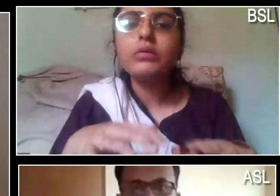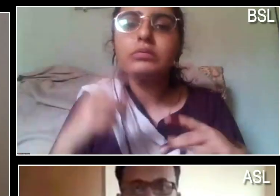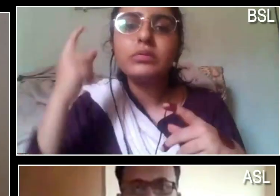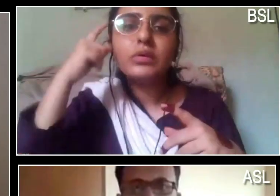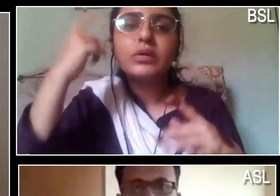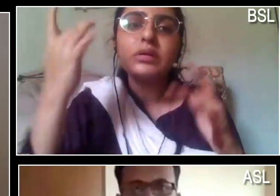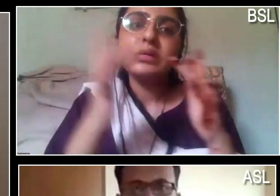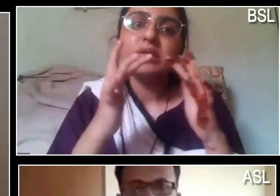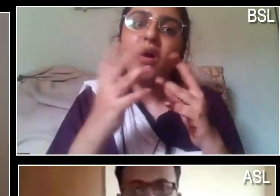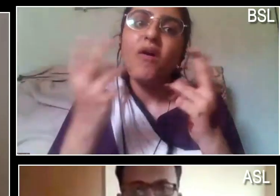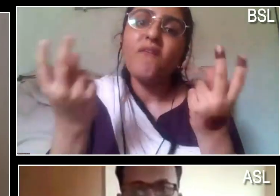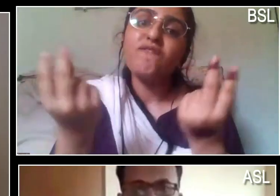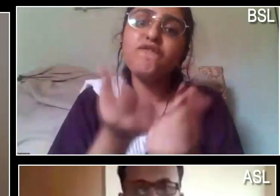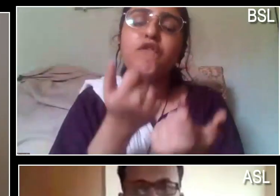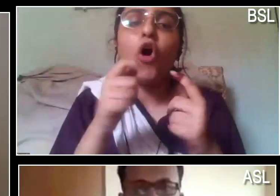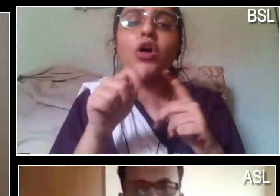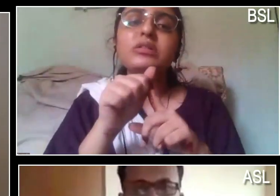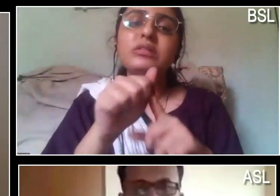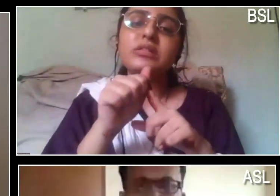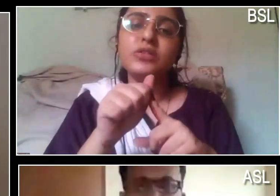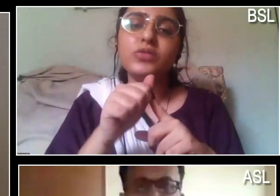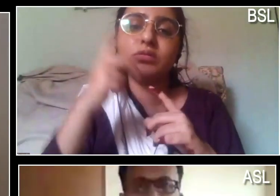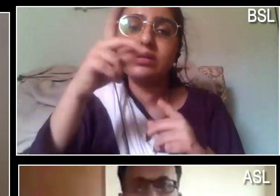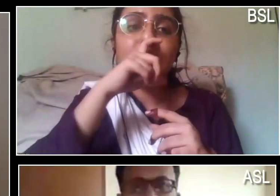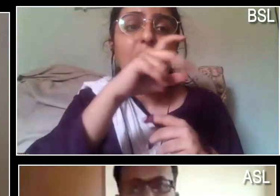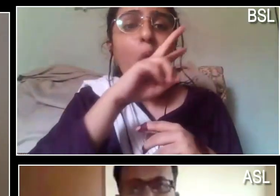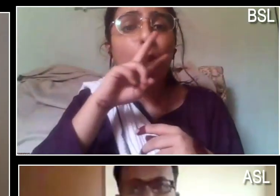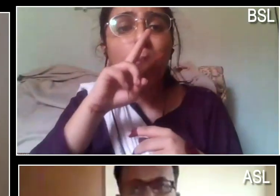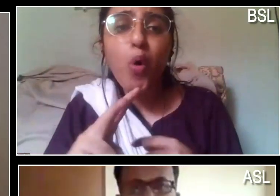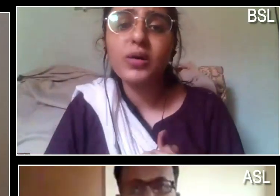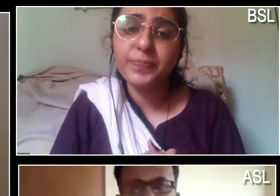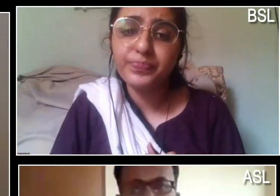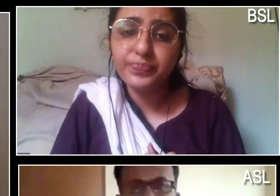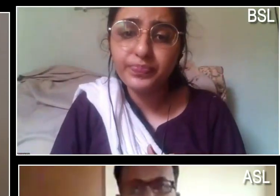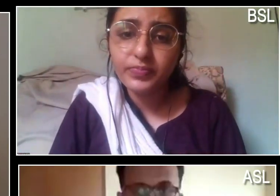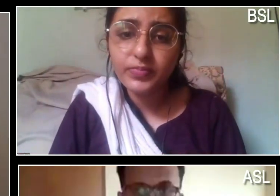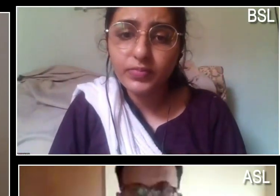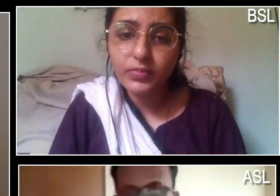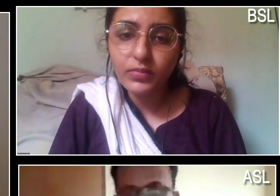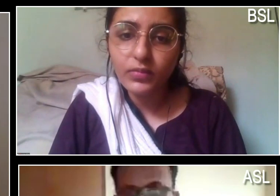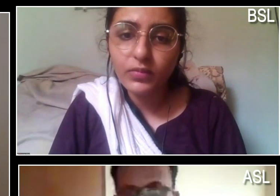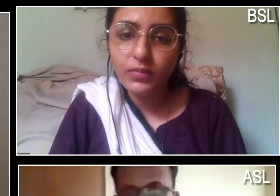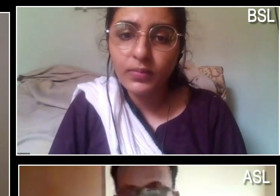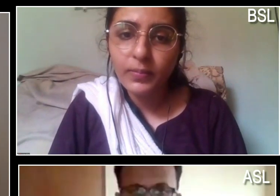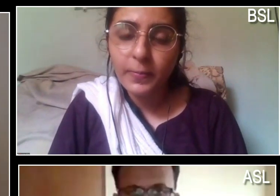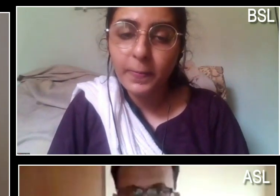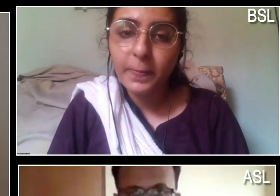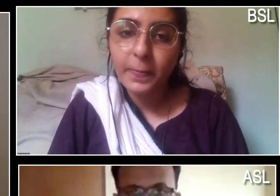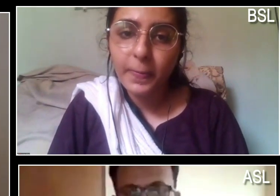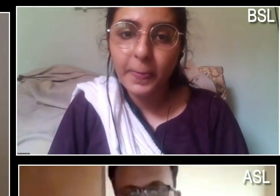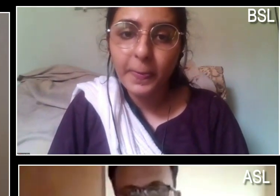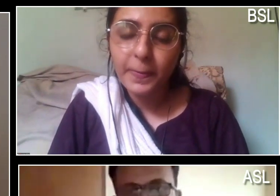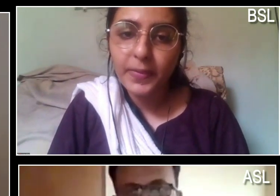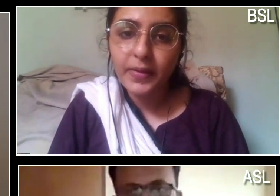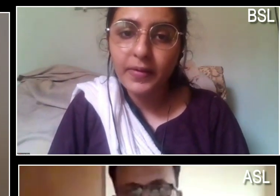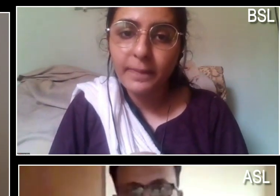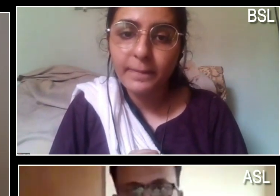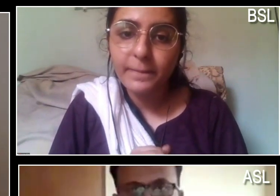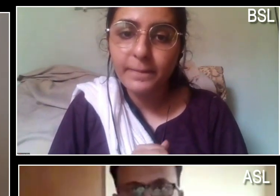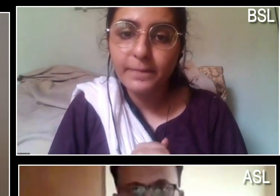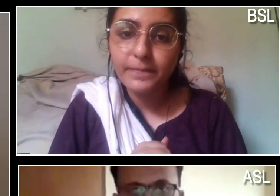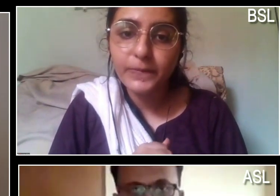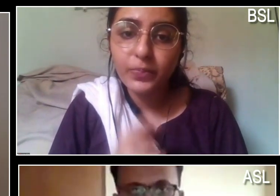in Canada, there's been talk about going to, let's say, to digital signatures instead of ink signatures on documents for a long time.